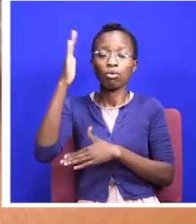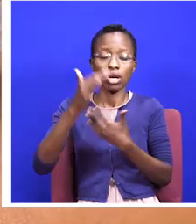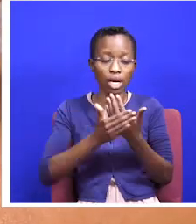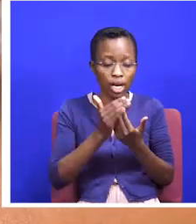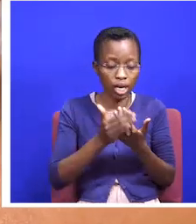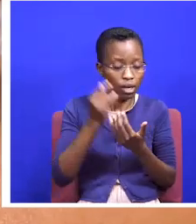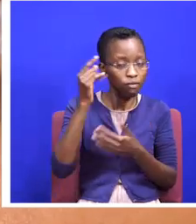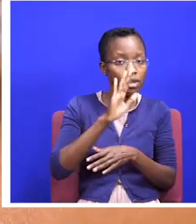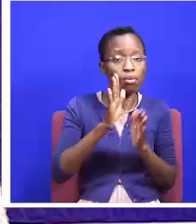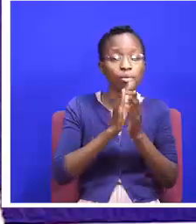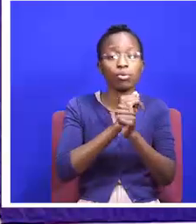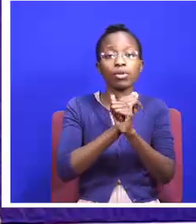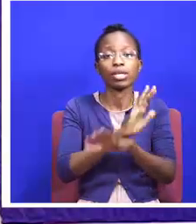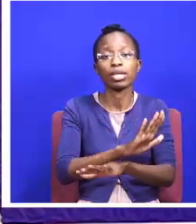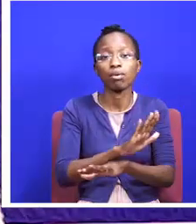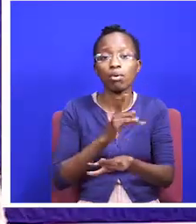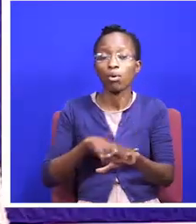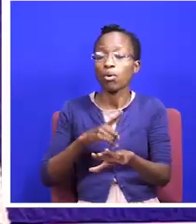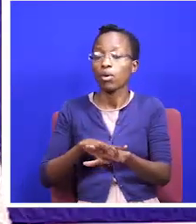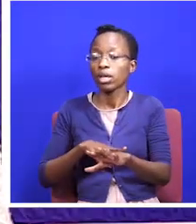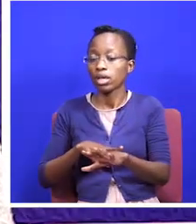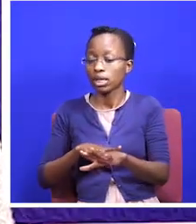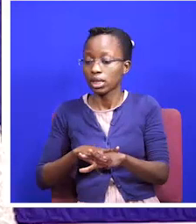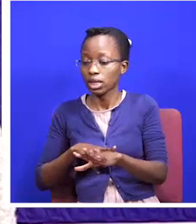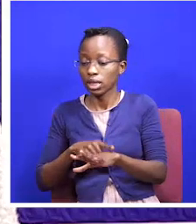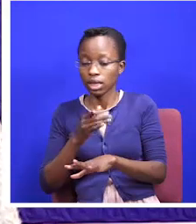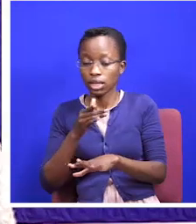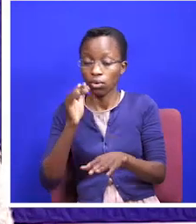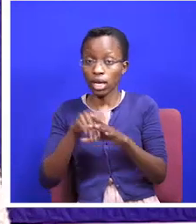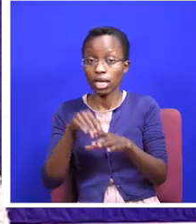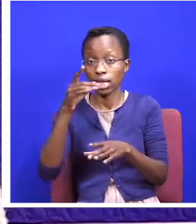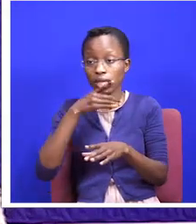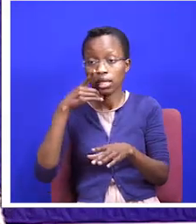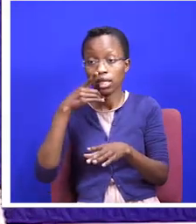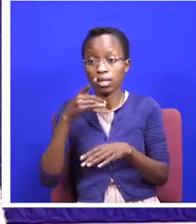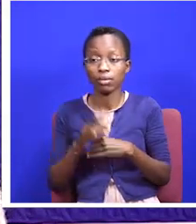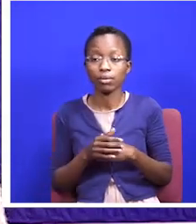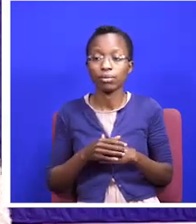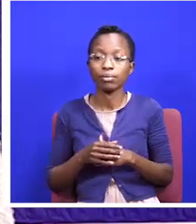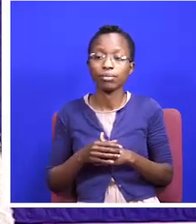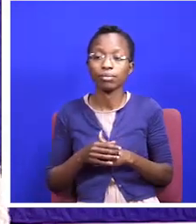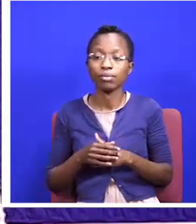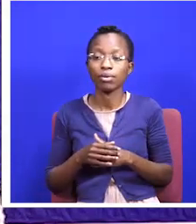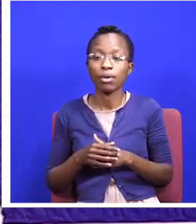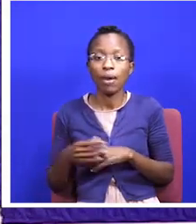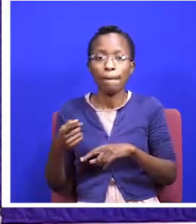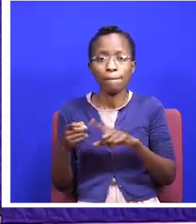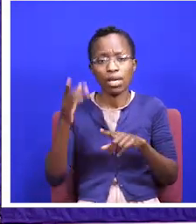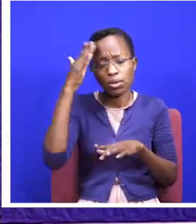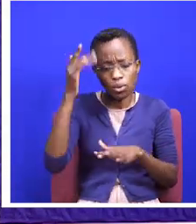God had taken care of them and protected them while they were in the desert. Back in